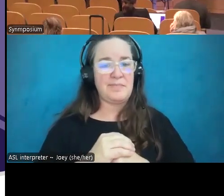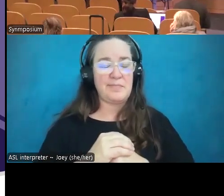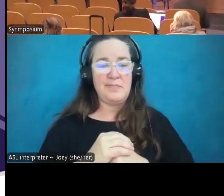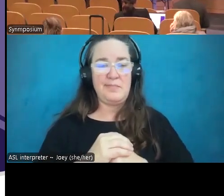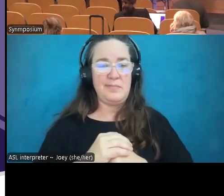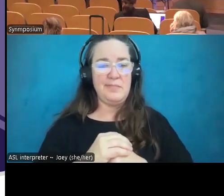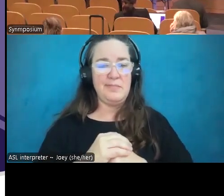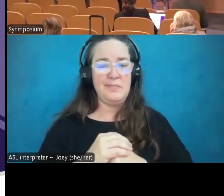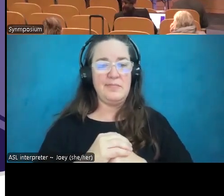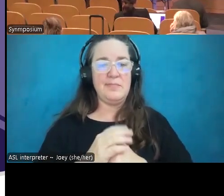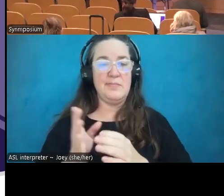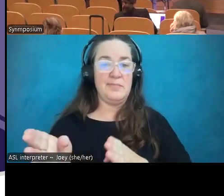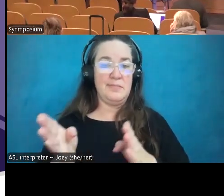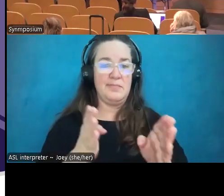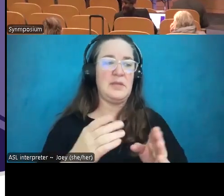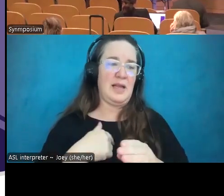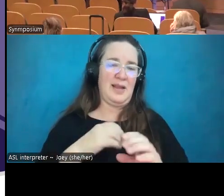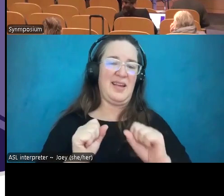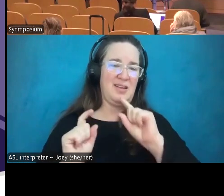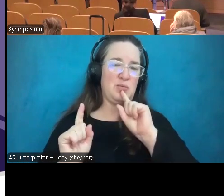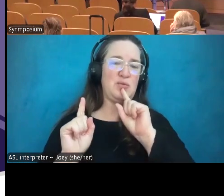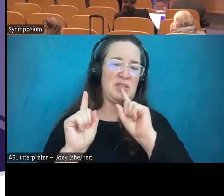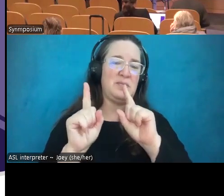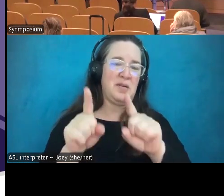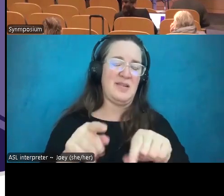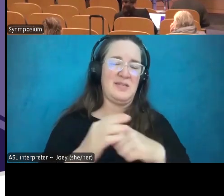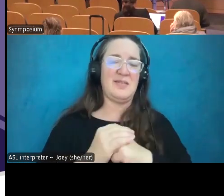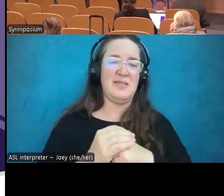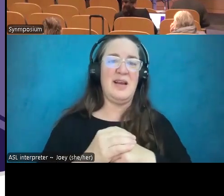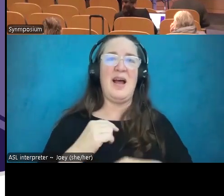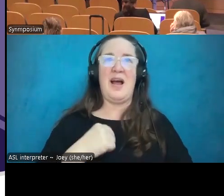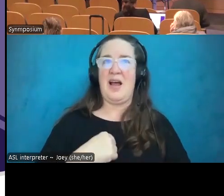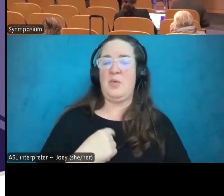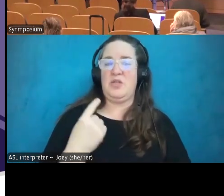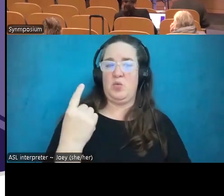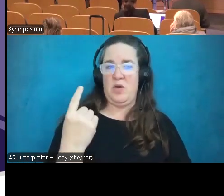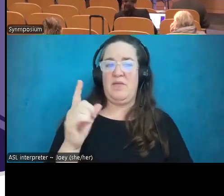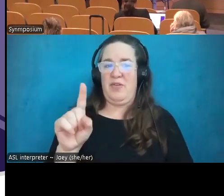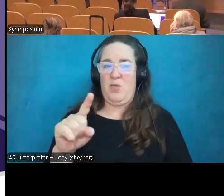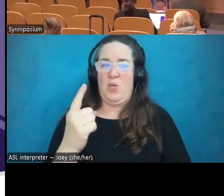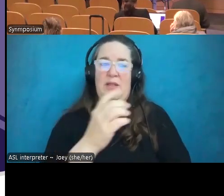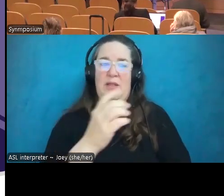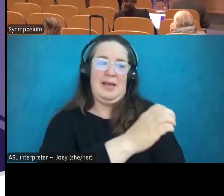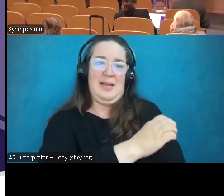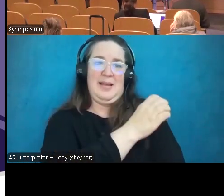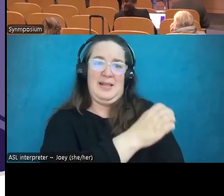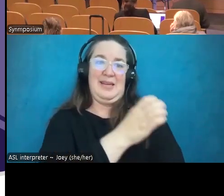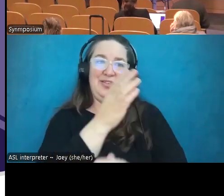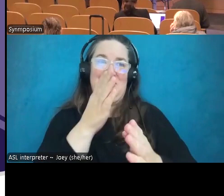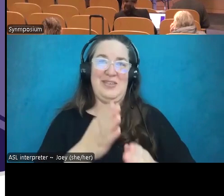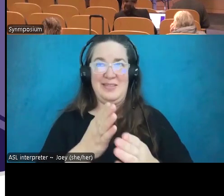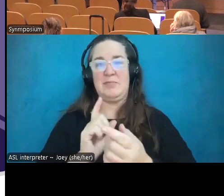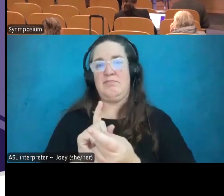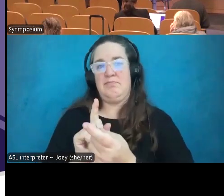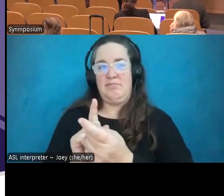I can take this one because for a while, I think I was one of the only clinicians seeing pediatric patients in